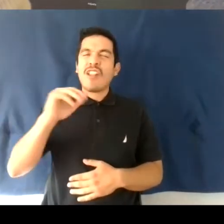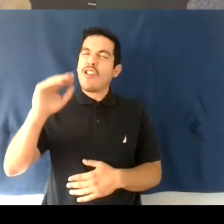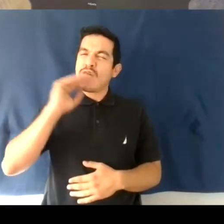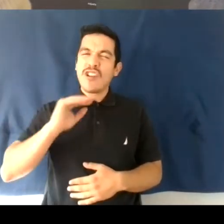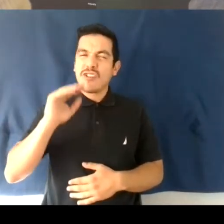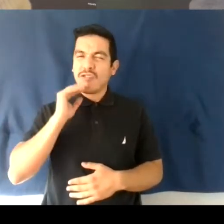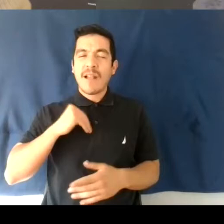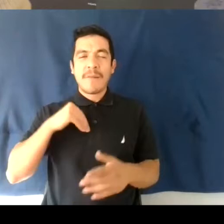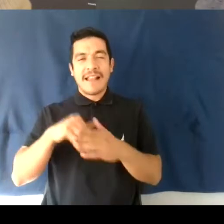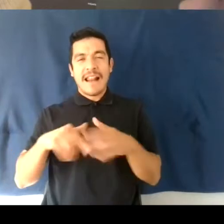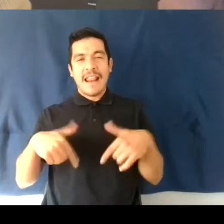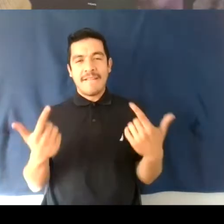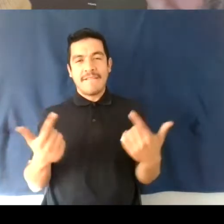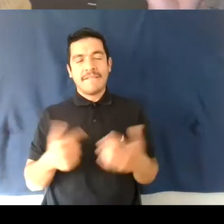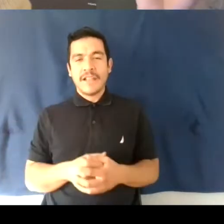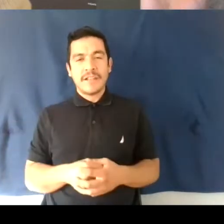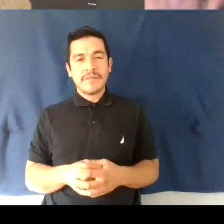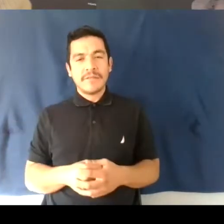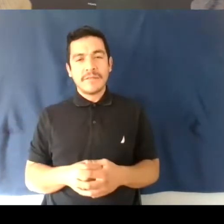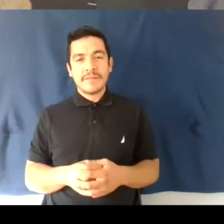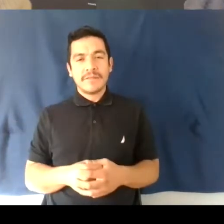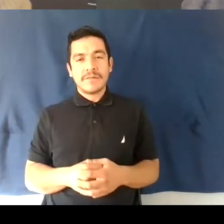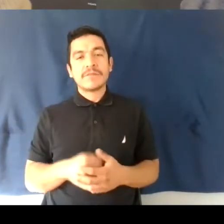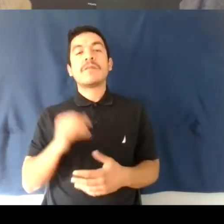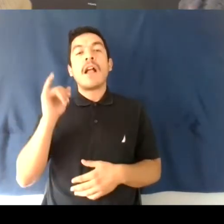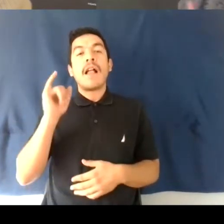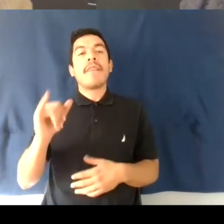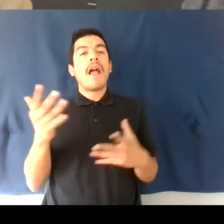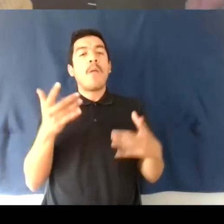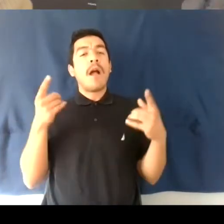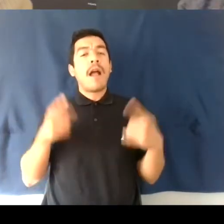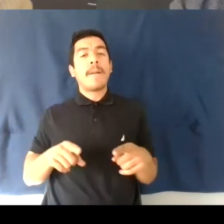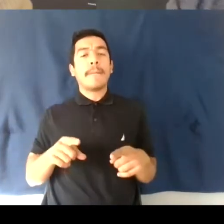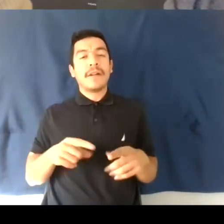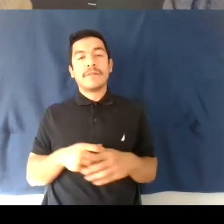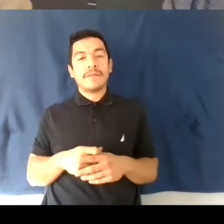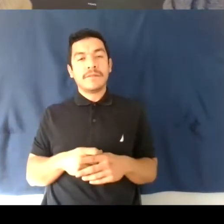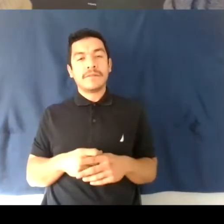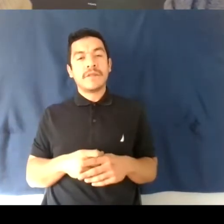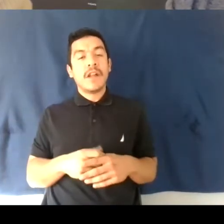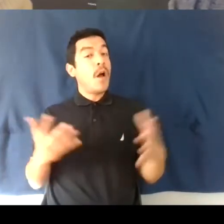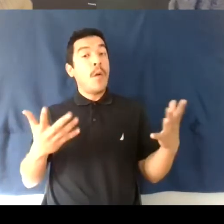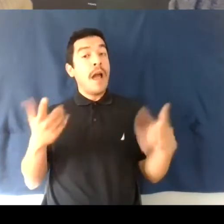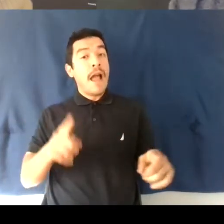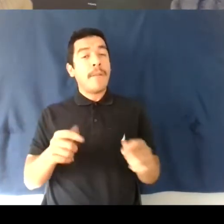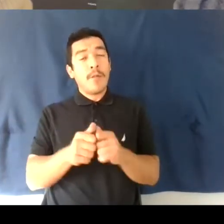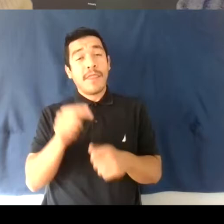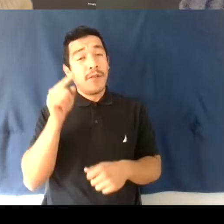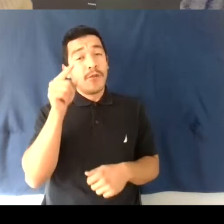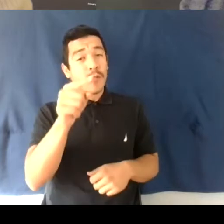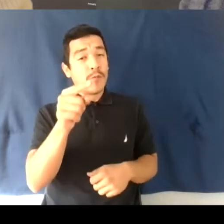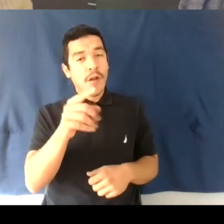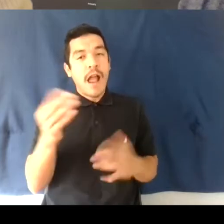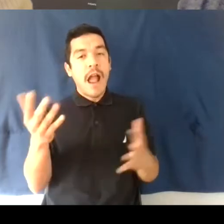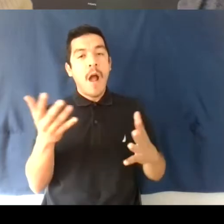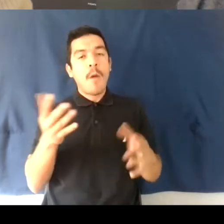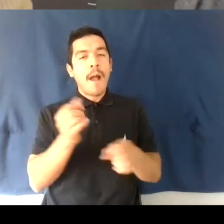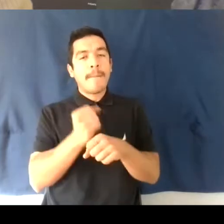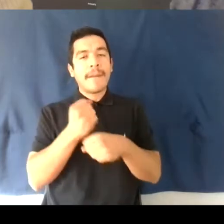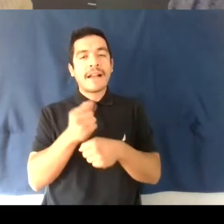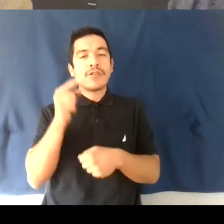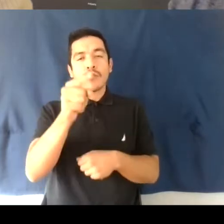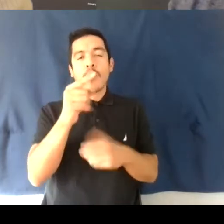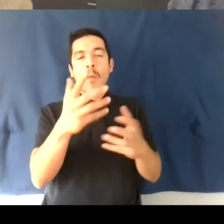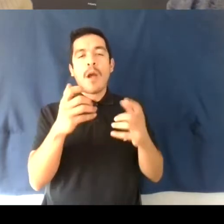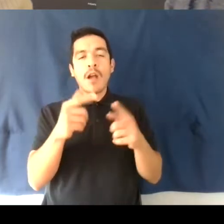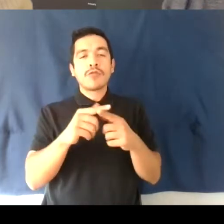so bad. And Yeah. so that's what happened. So like what happened with you, and what made you want